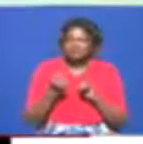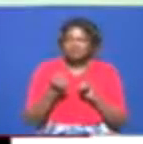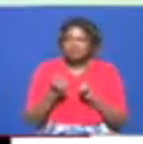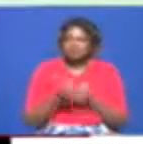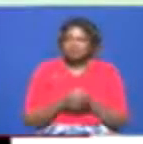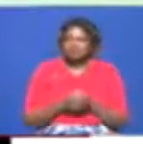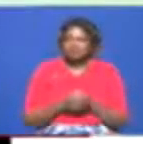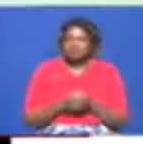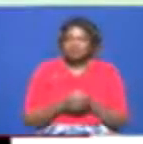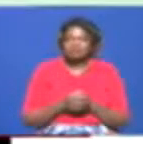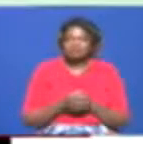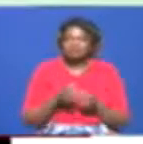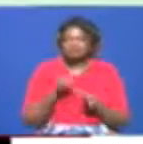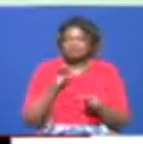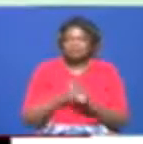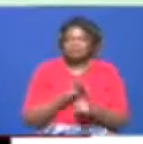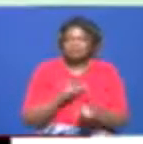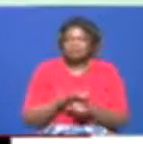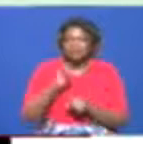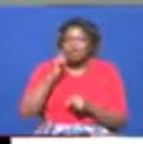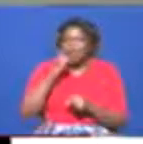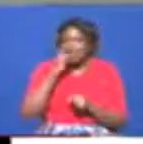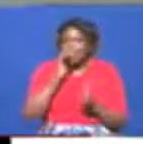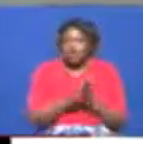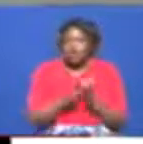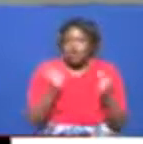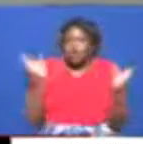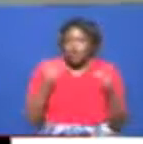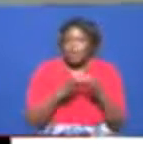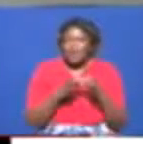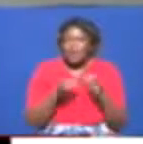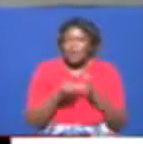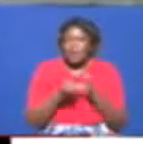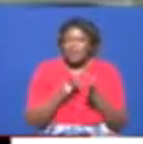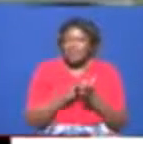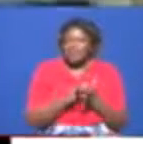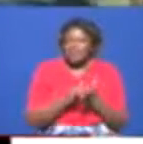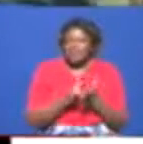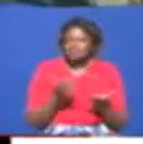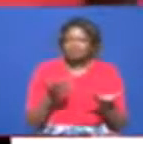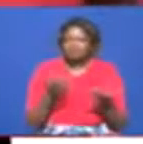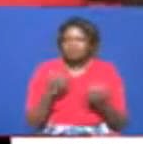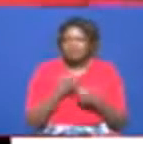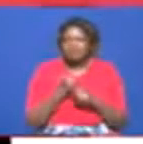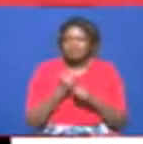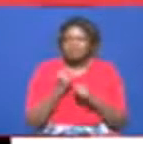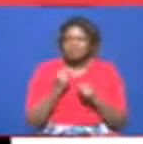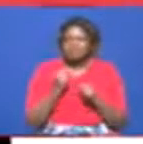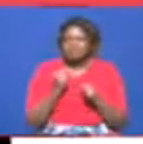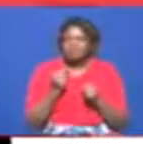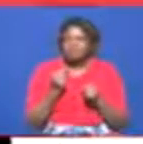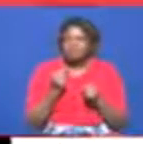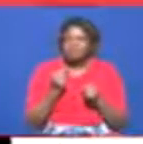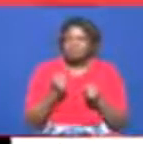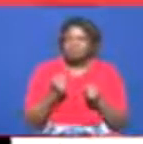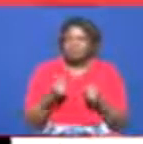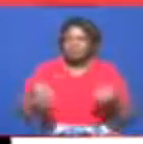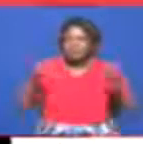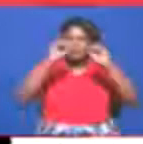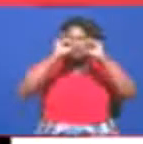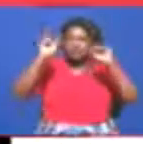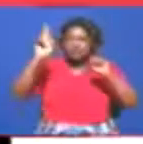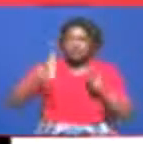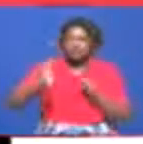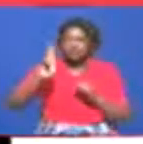prevalent in Kenyan homes and communities, a crisis that has drawn the attention of President Uhuru Kenyatta, who